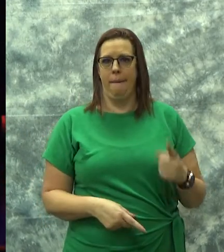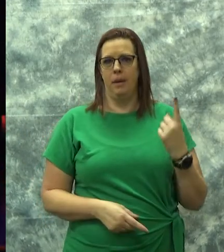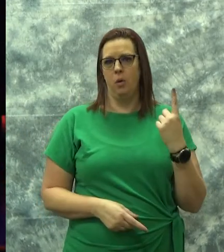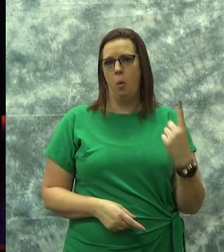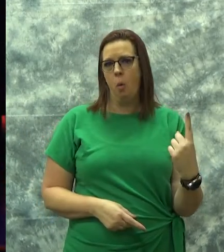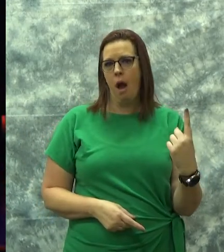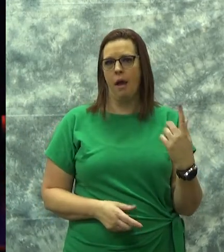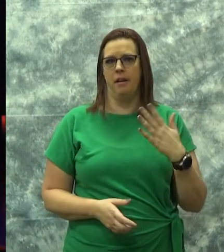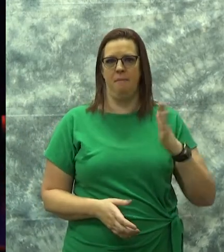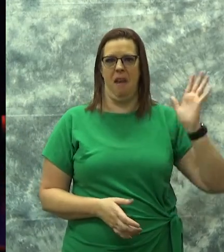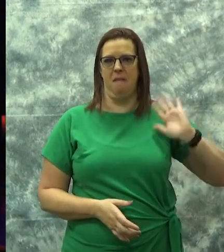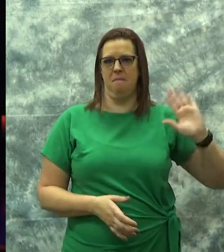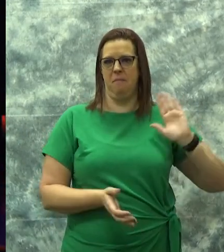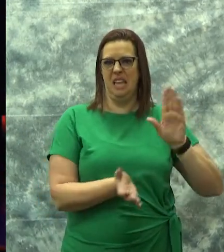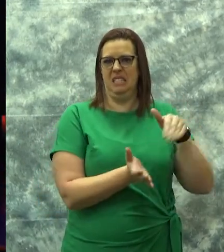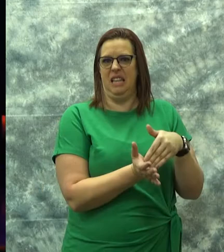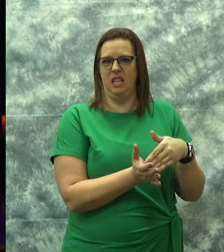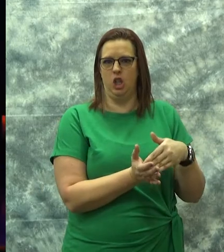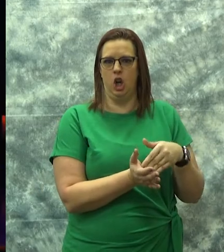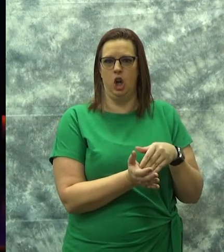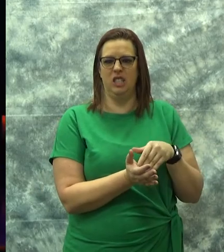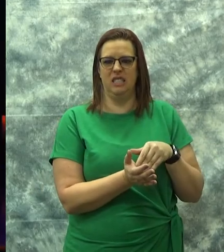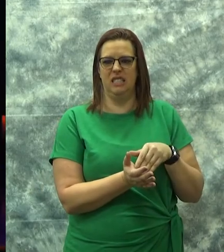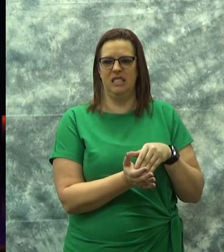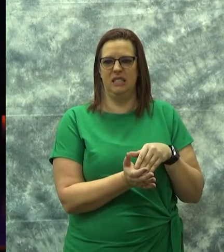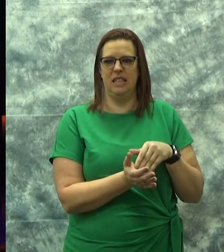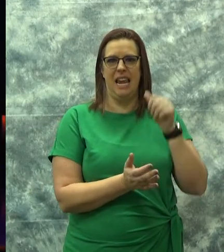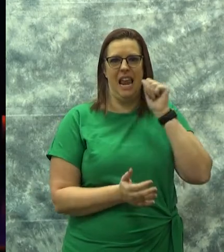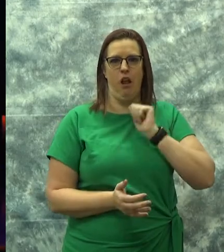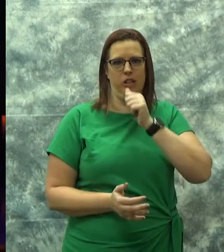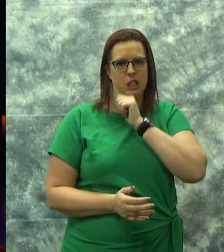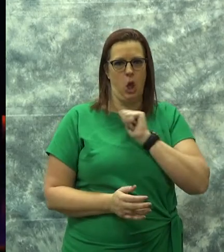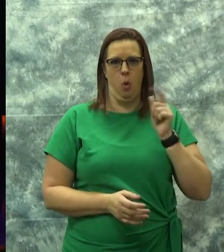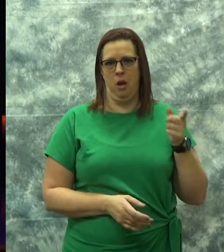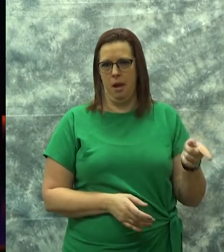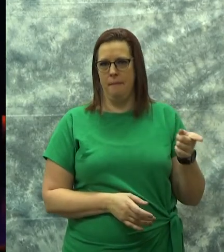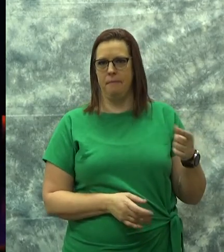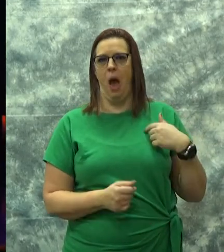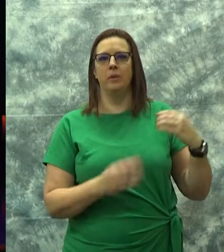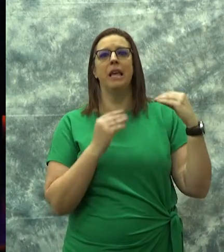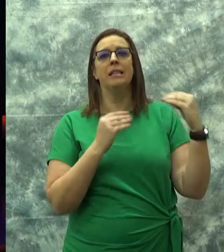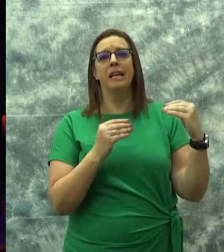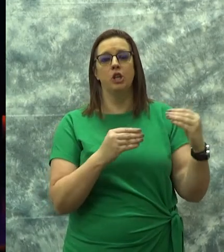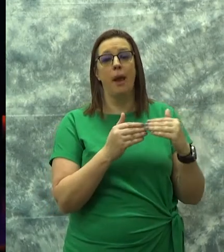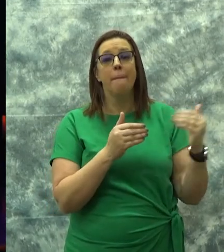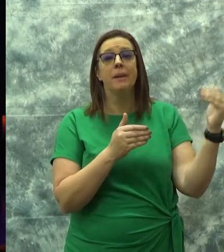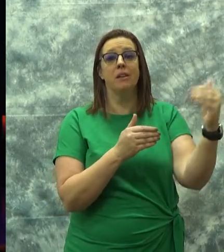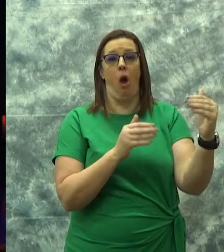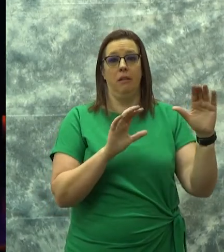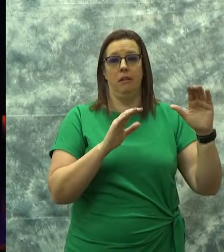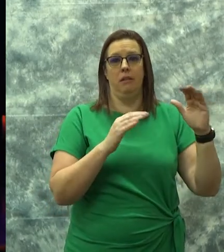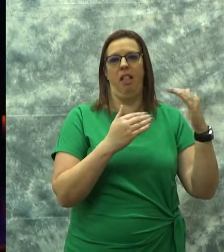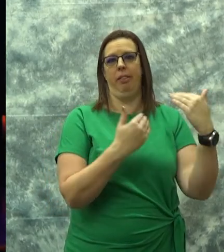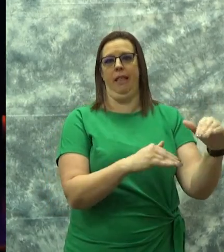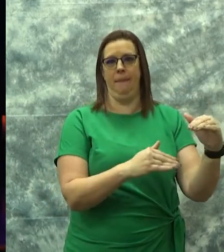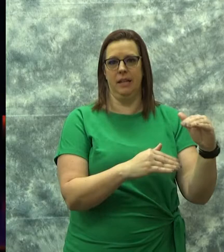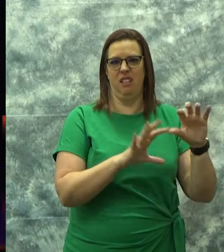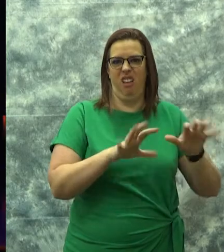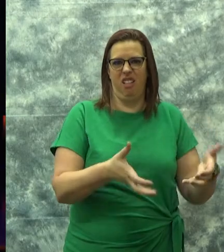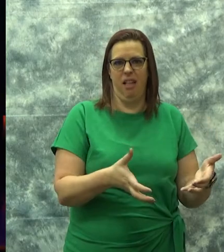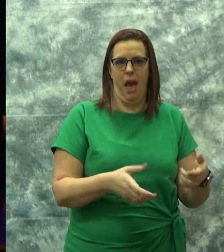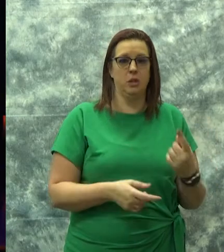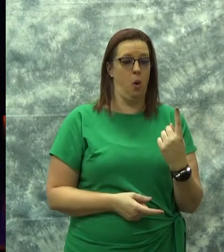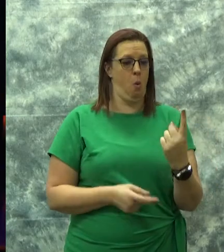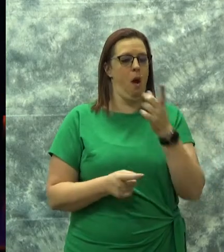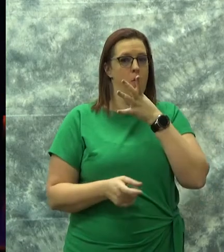former center at New Vision Center in Scottsdale when I was teaching the Beyond Limits class, and there was a woman in the class